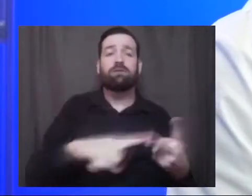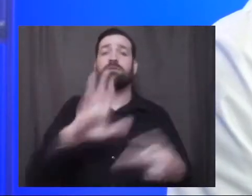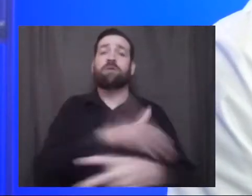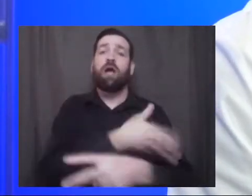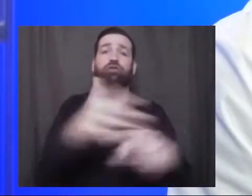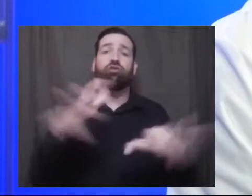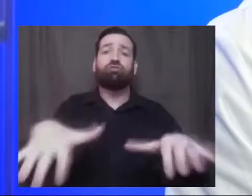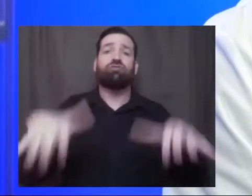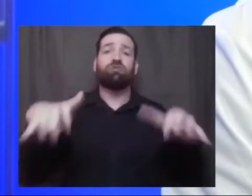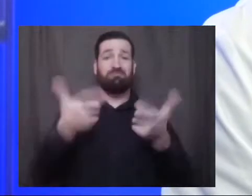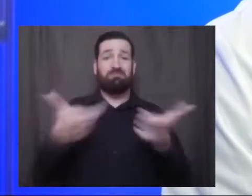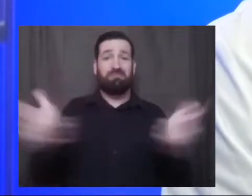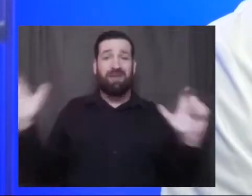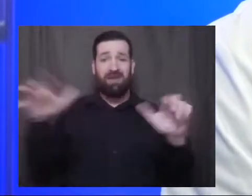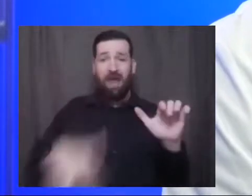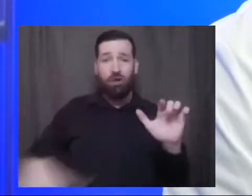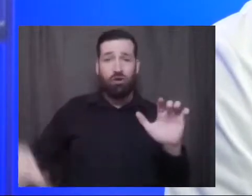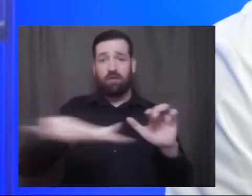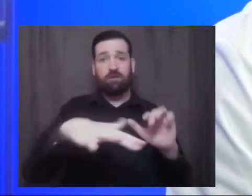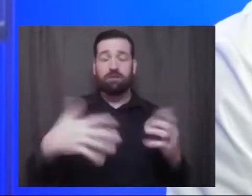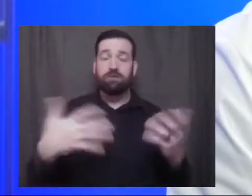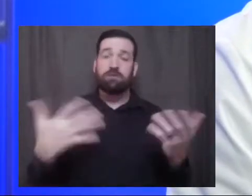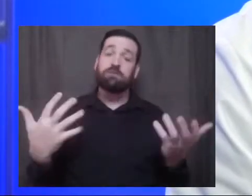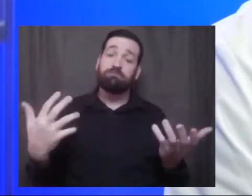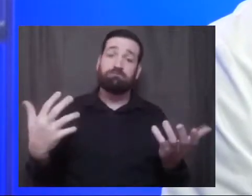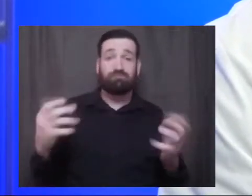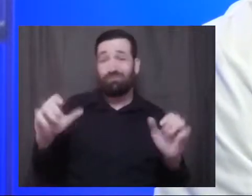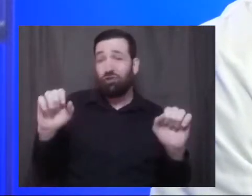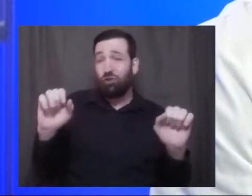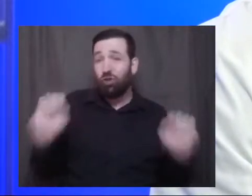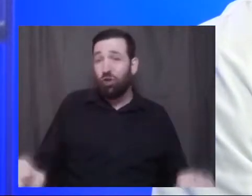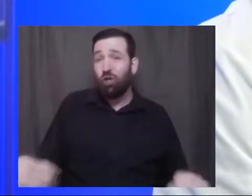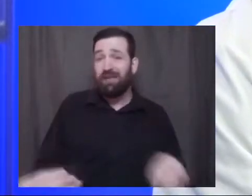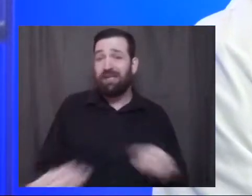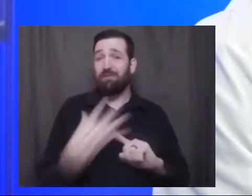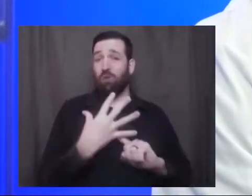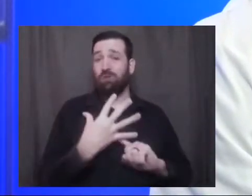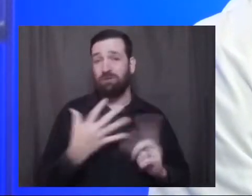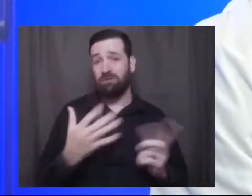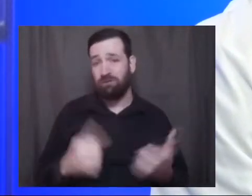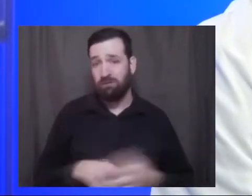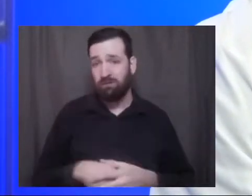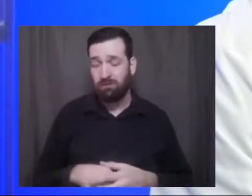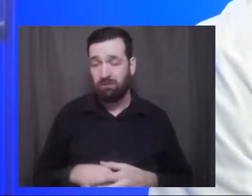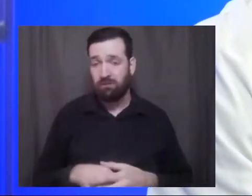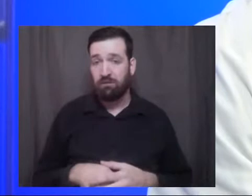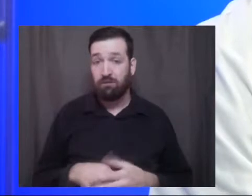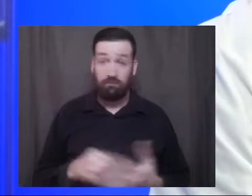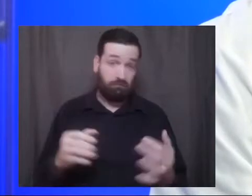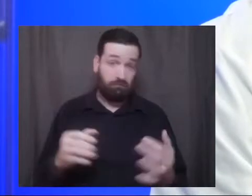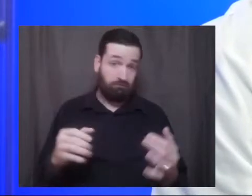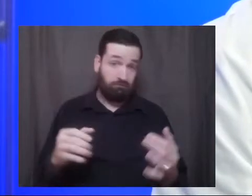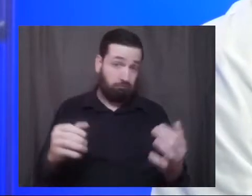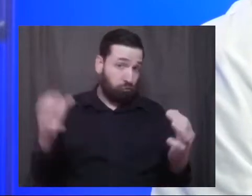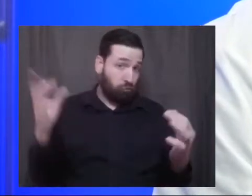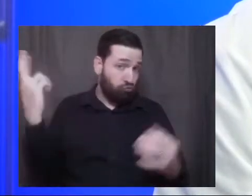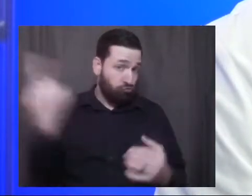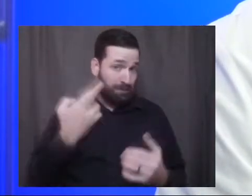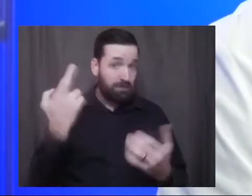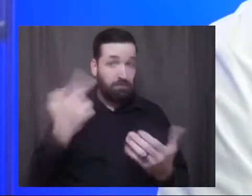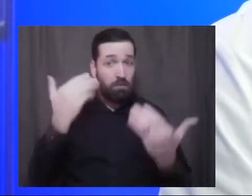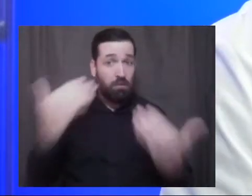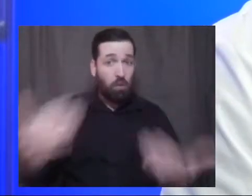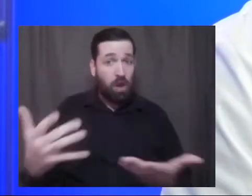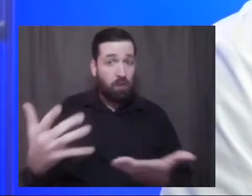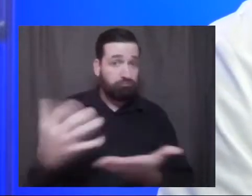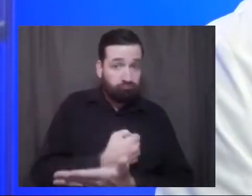to understand that you could be exposed to the virus. And so in that case, would it be reasonable to go ahead and get that